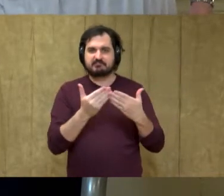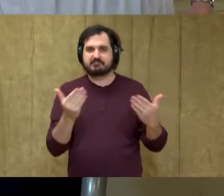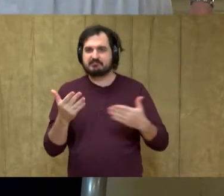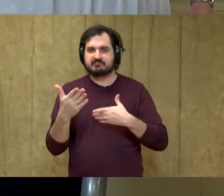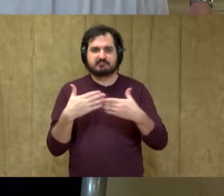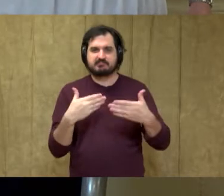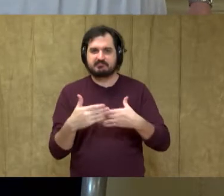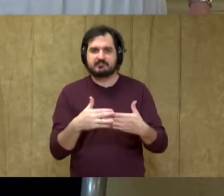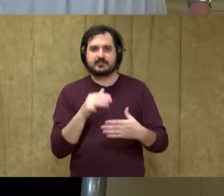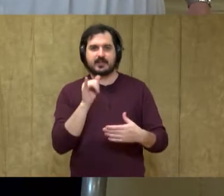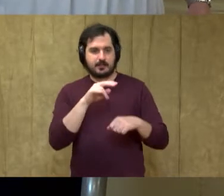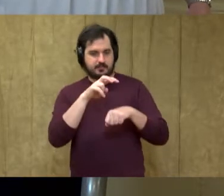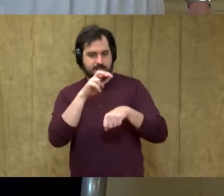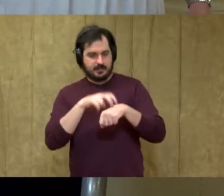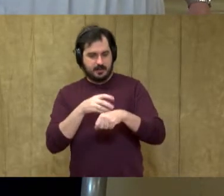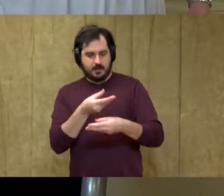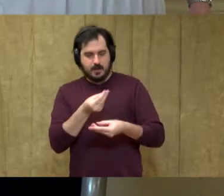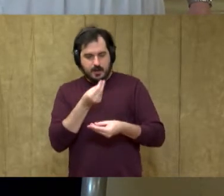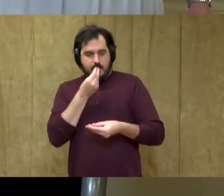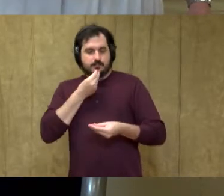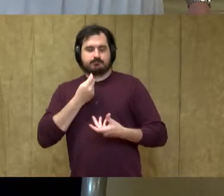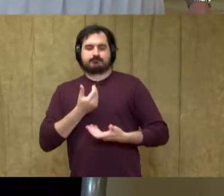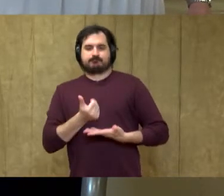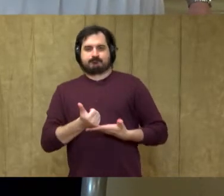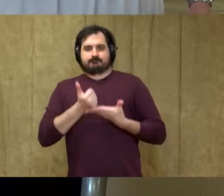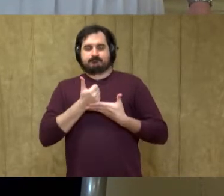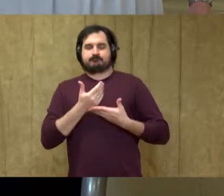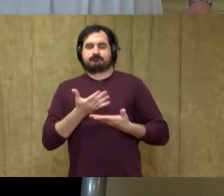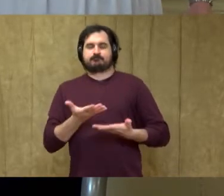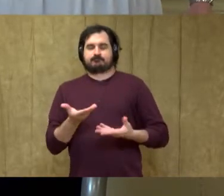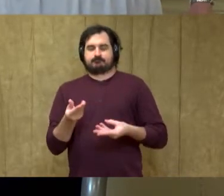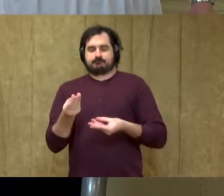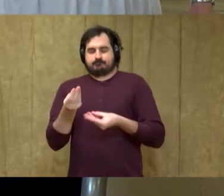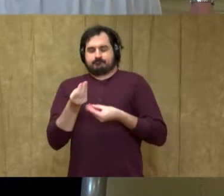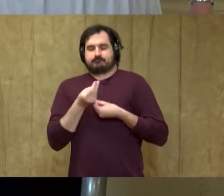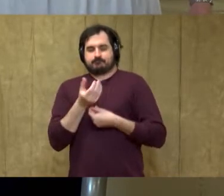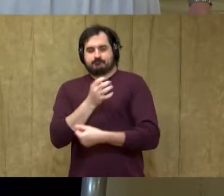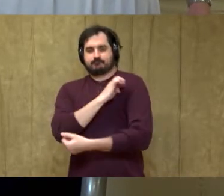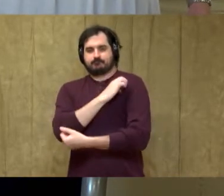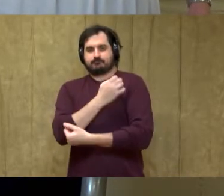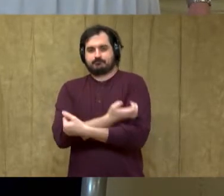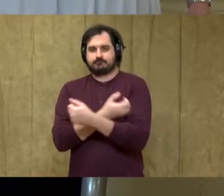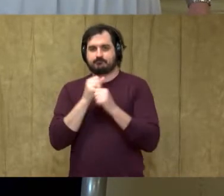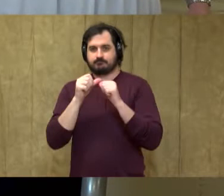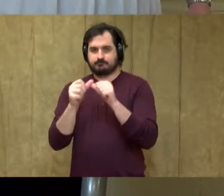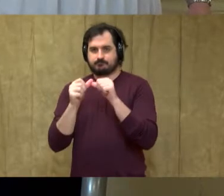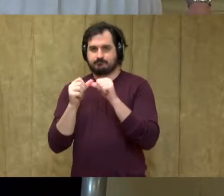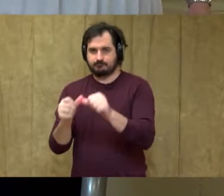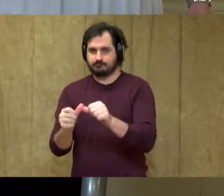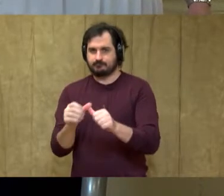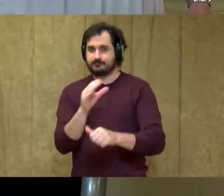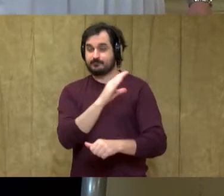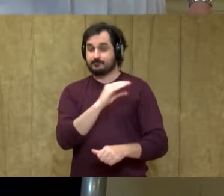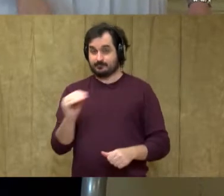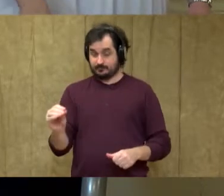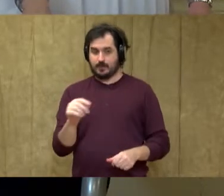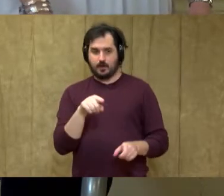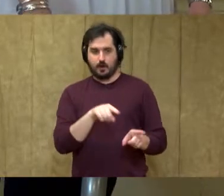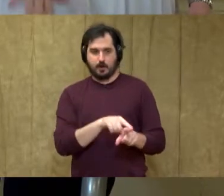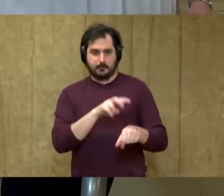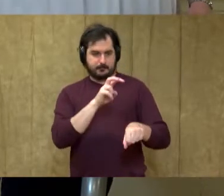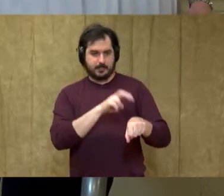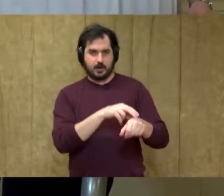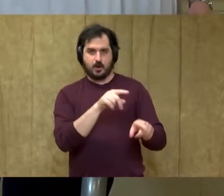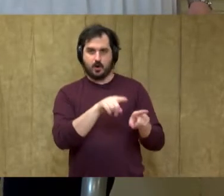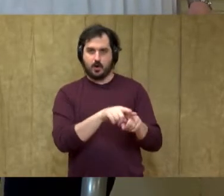the energy in order to continue going, and it also gave them the vitamins in order to continue living. Oh, this